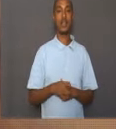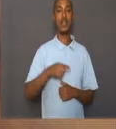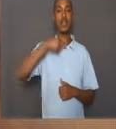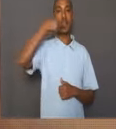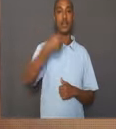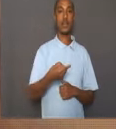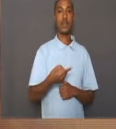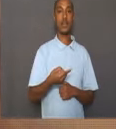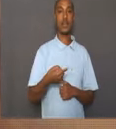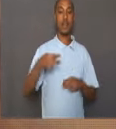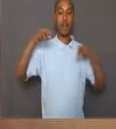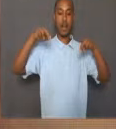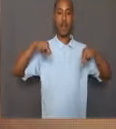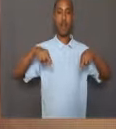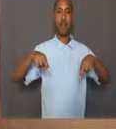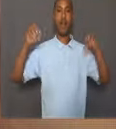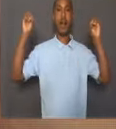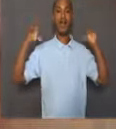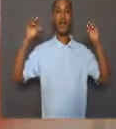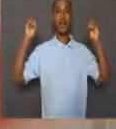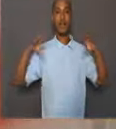be radioactive.